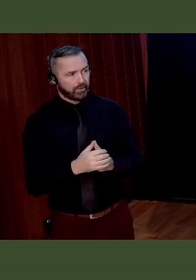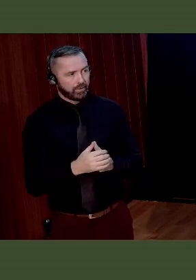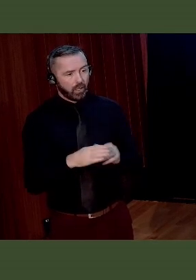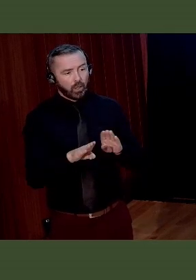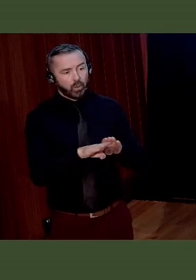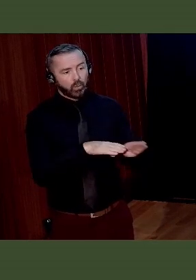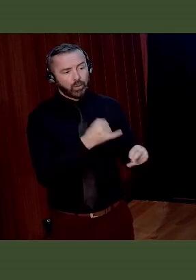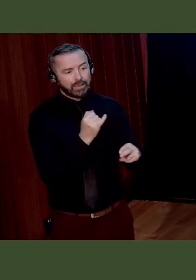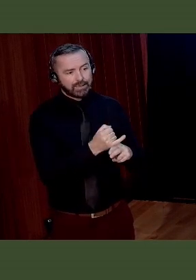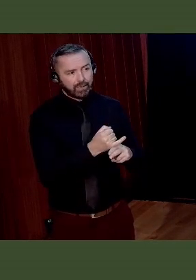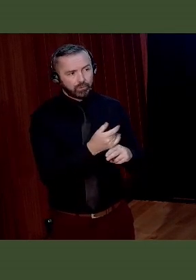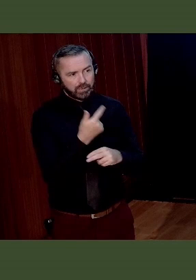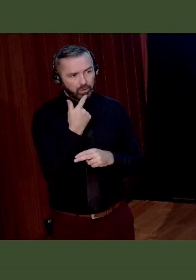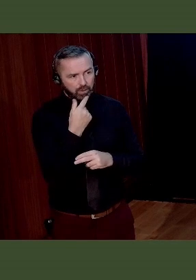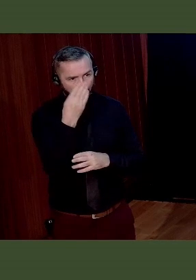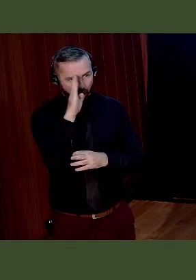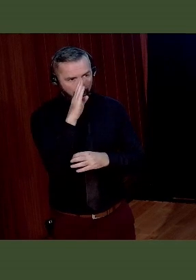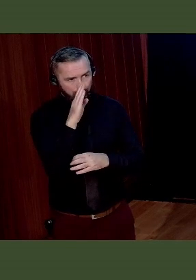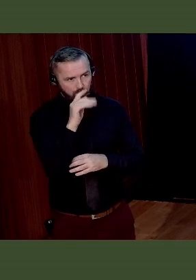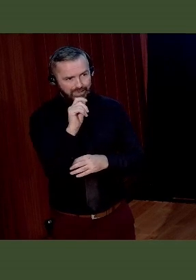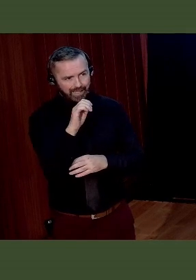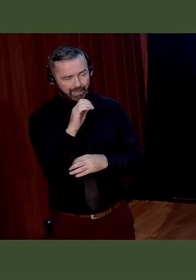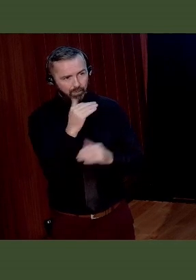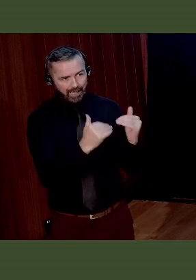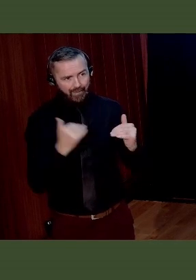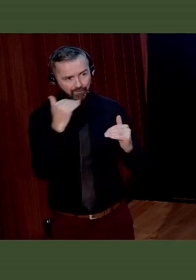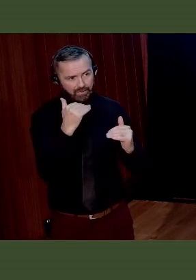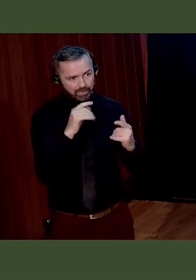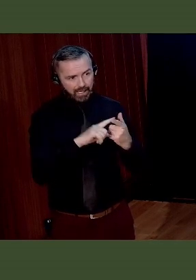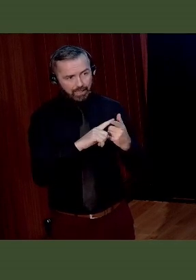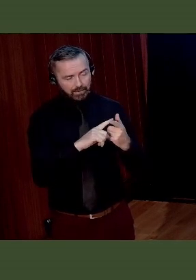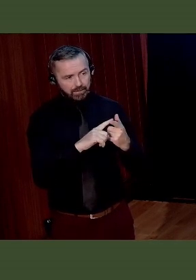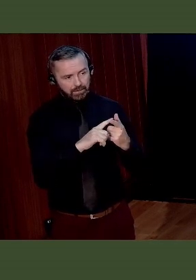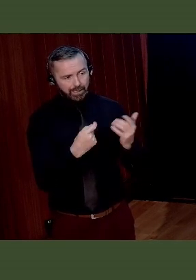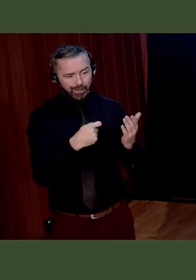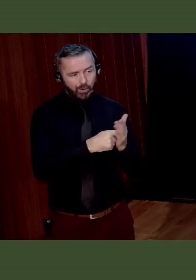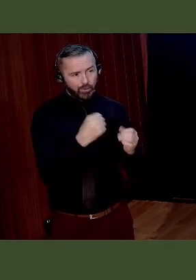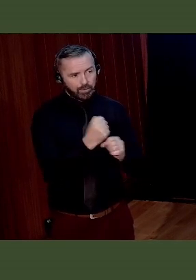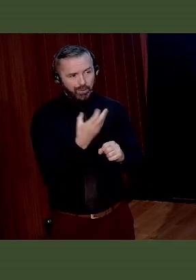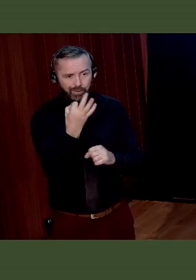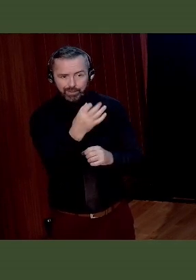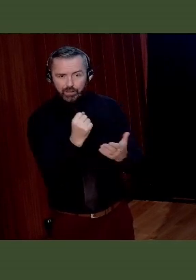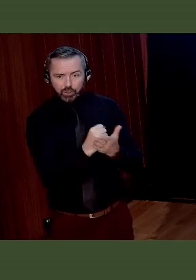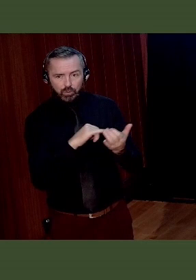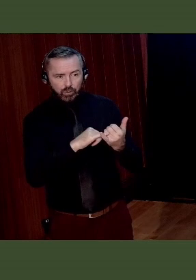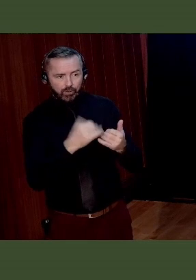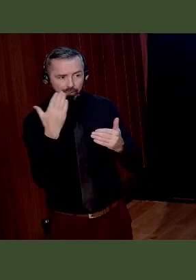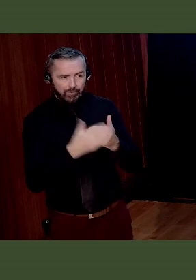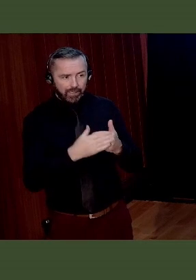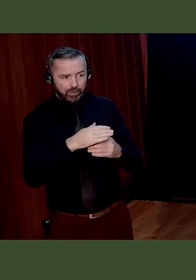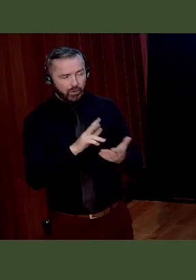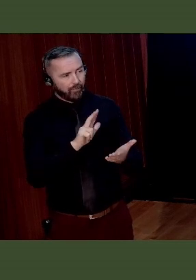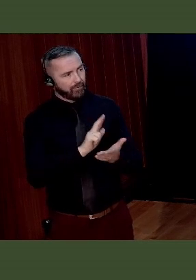of secondary schools, Irish was emphasised and bonus marks were given to secondary school students who completed